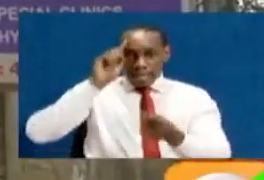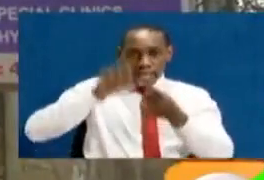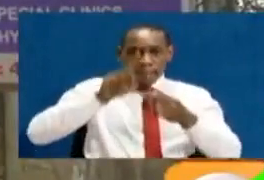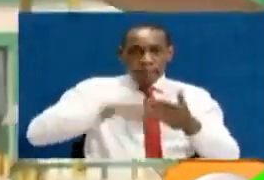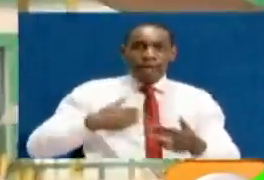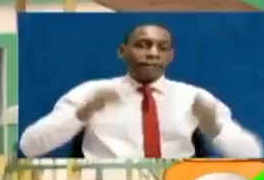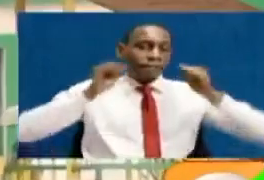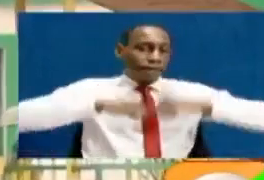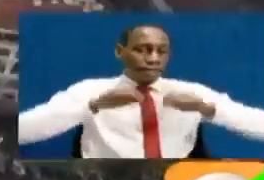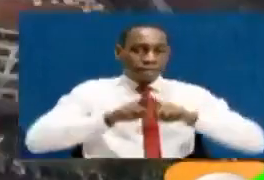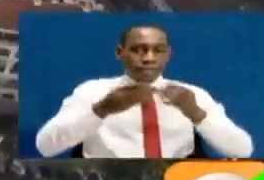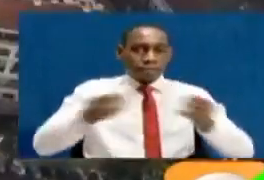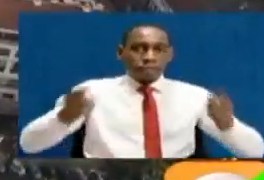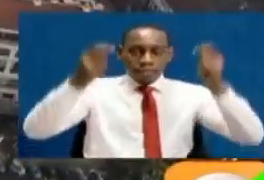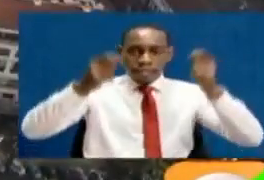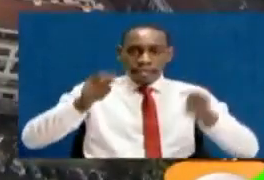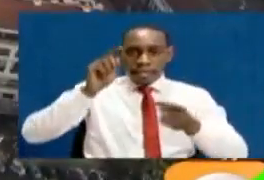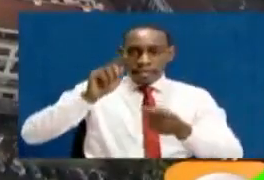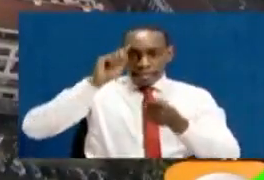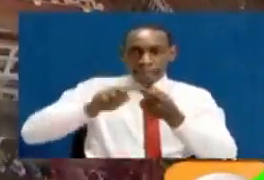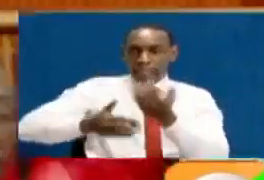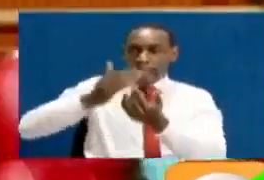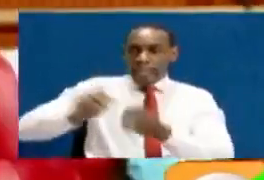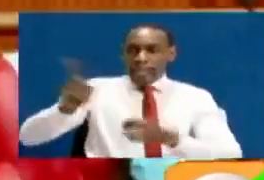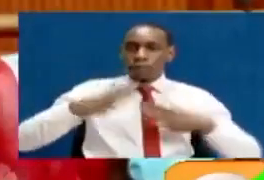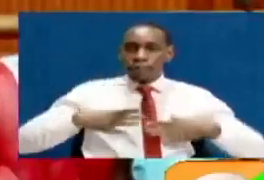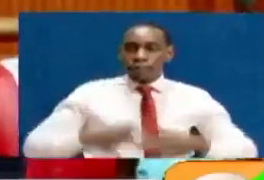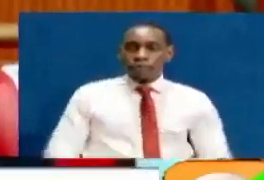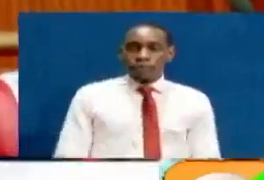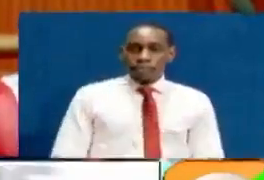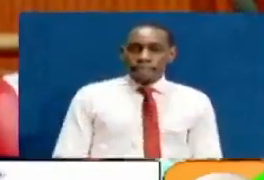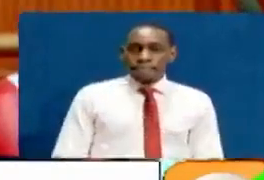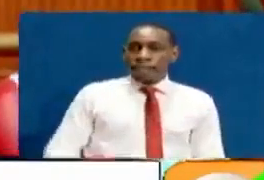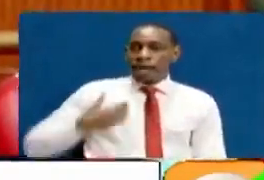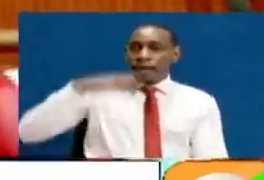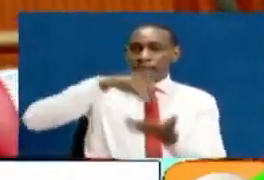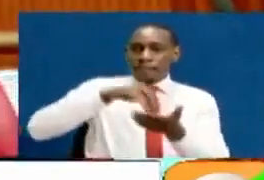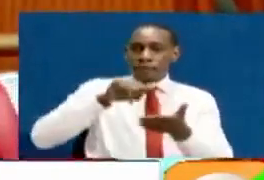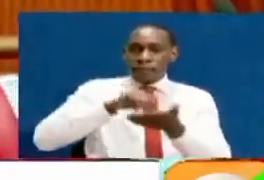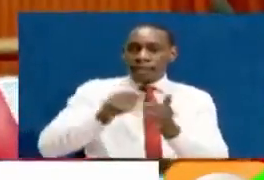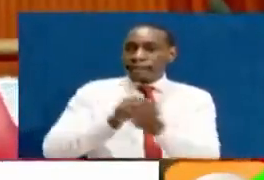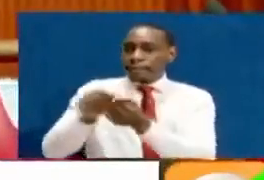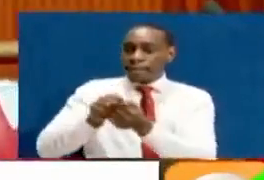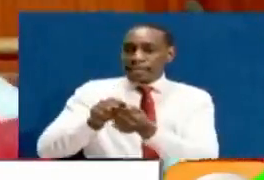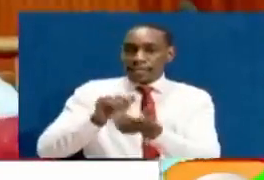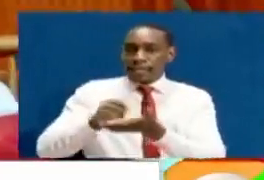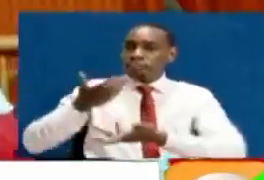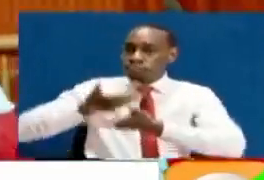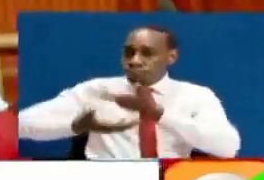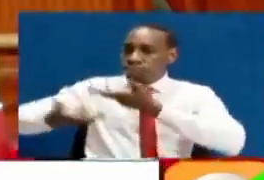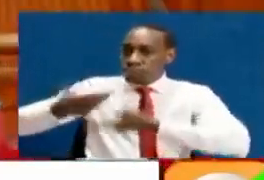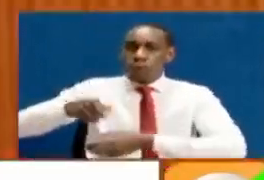bid to get an agreement and end the strike for the sake of Nairobi residents. I think we are still at that point we are at on Friday, that we are